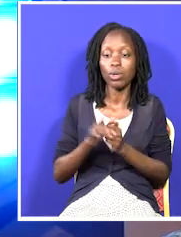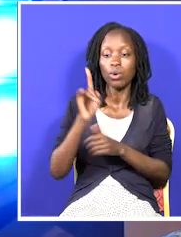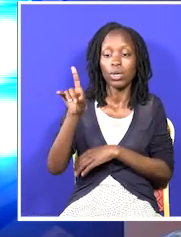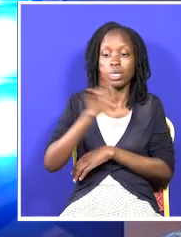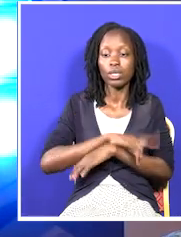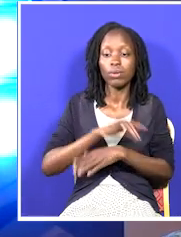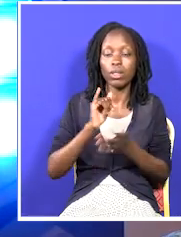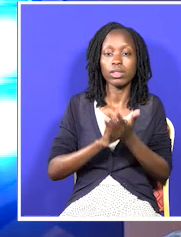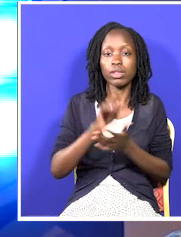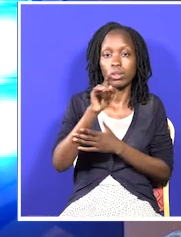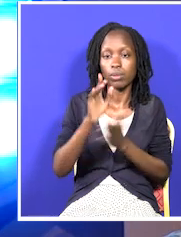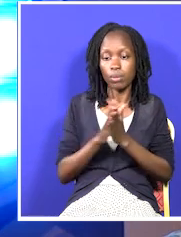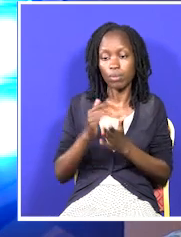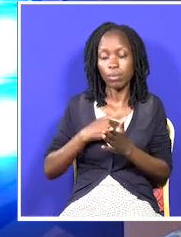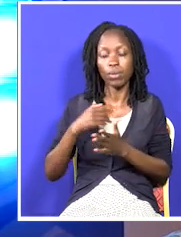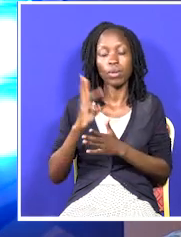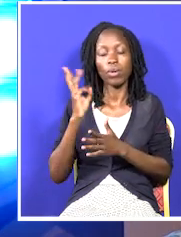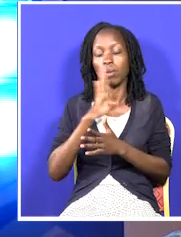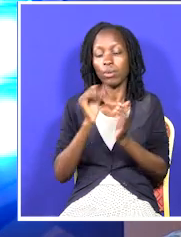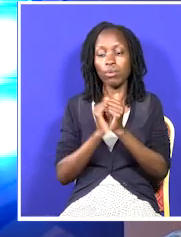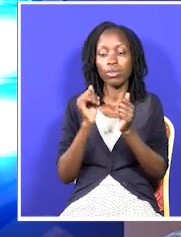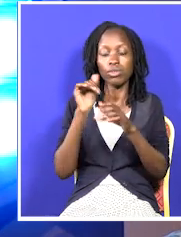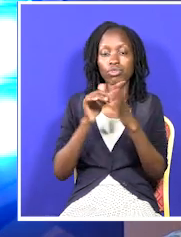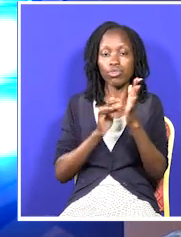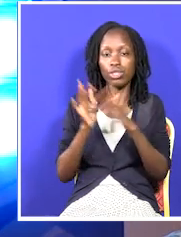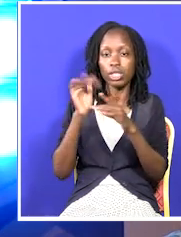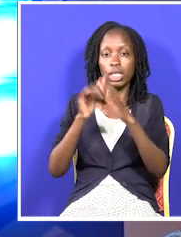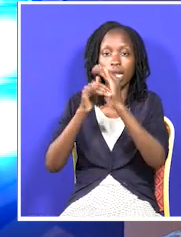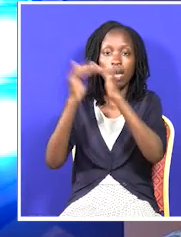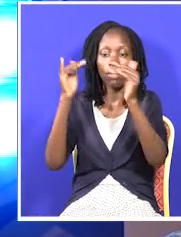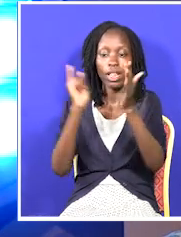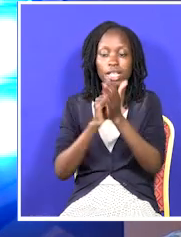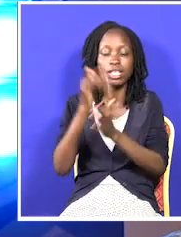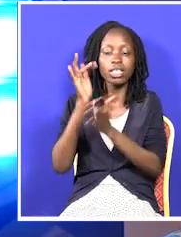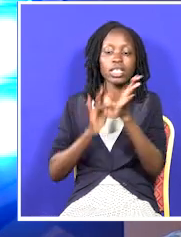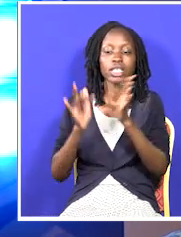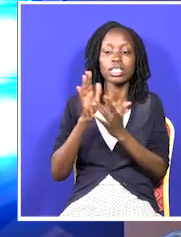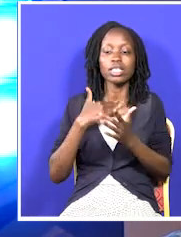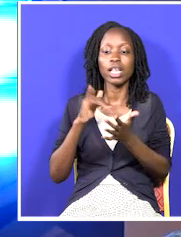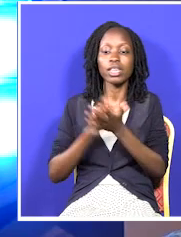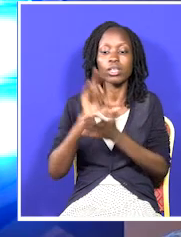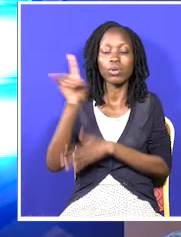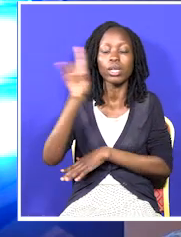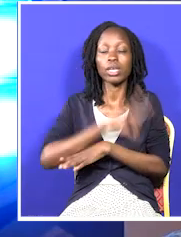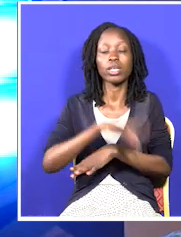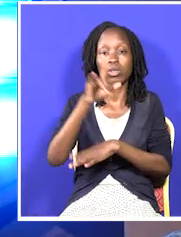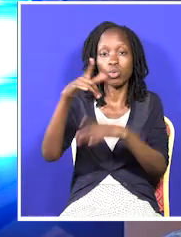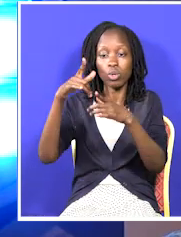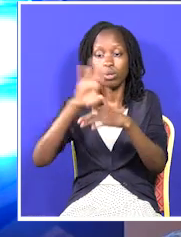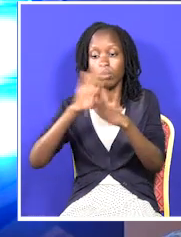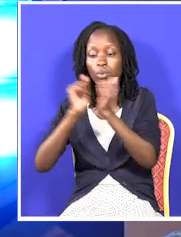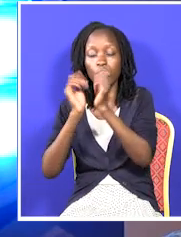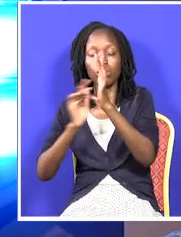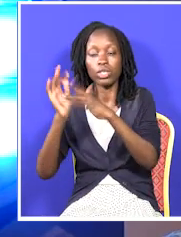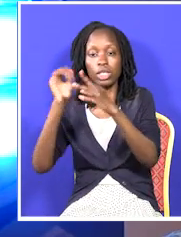and I will be with him in heaven. That is his desire, that one day you will be in heaven with him.